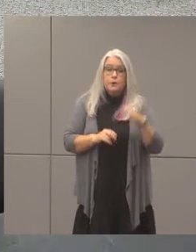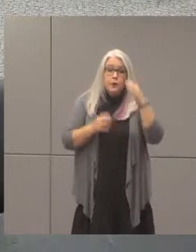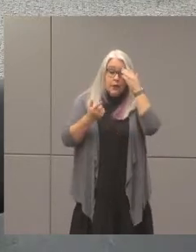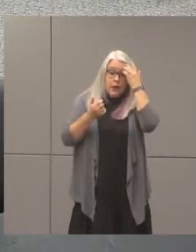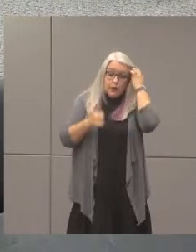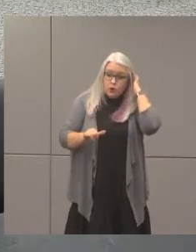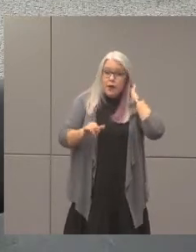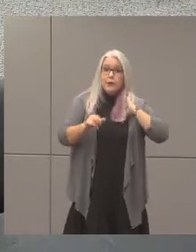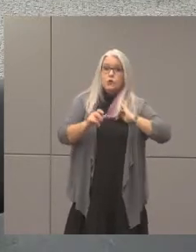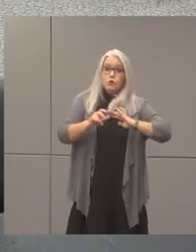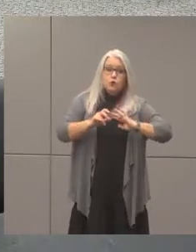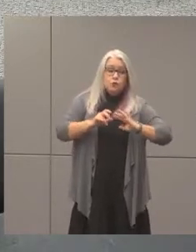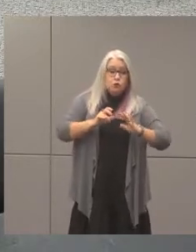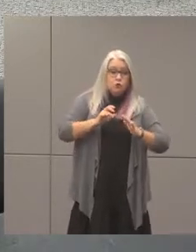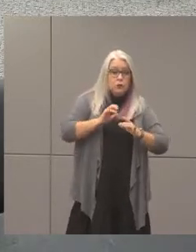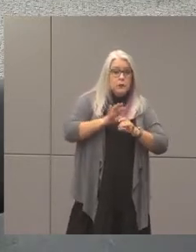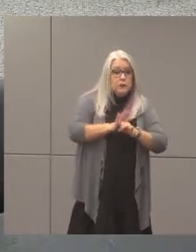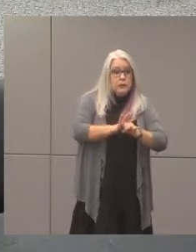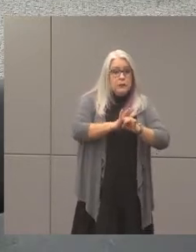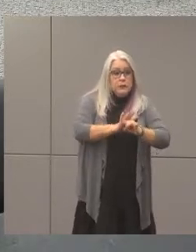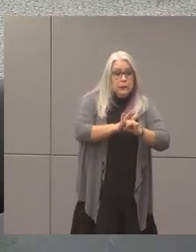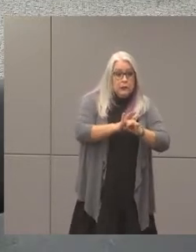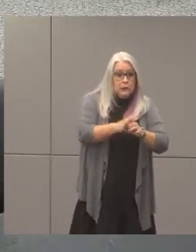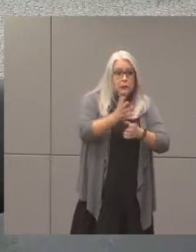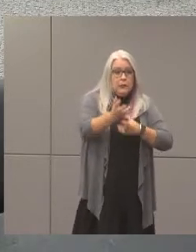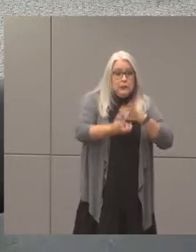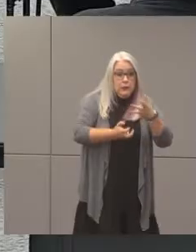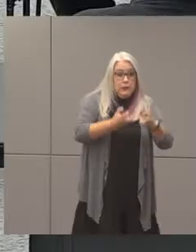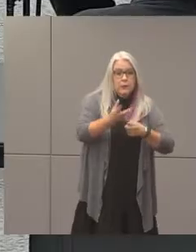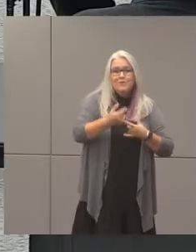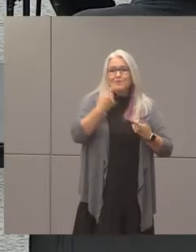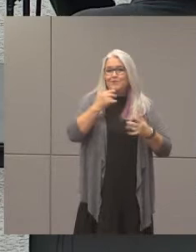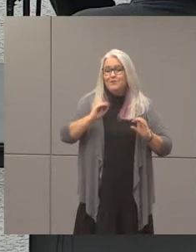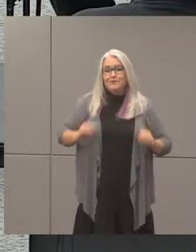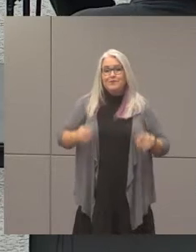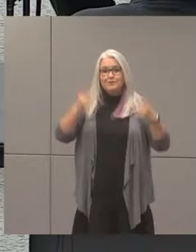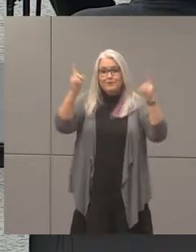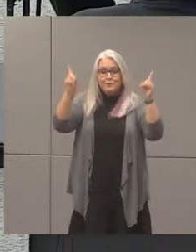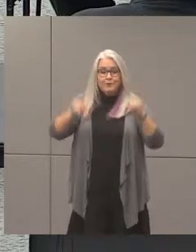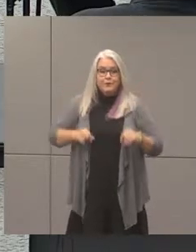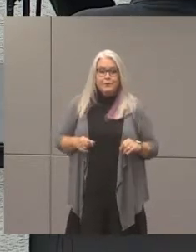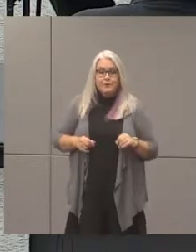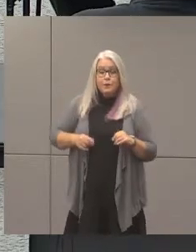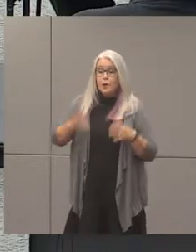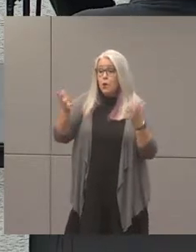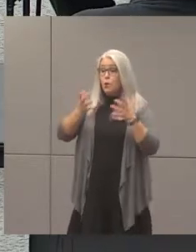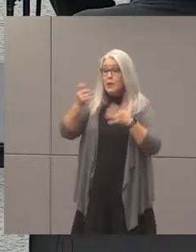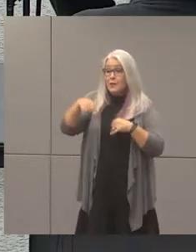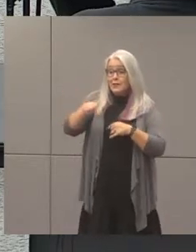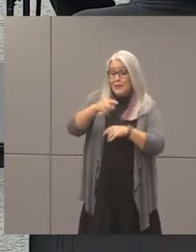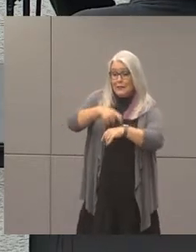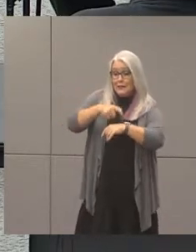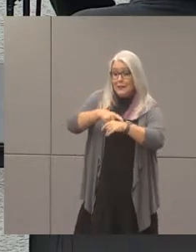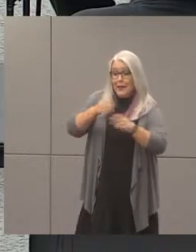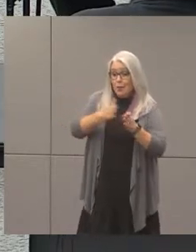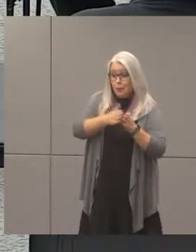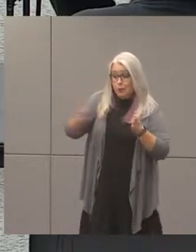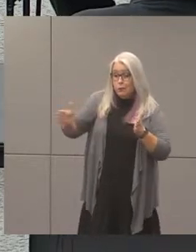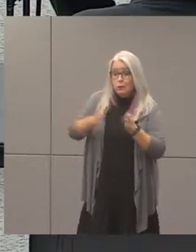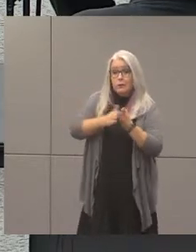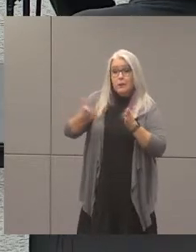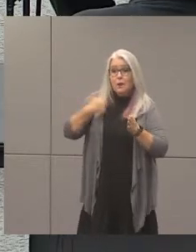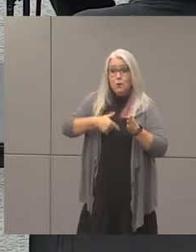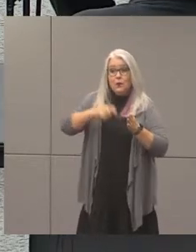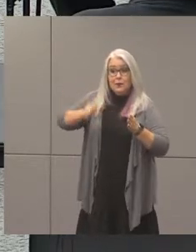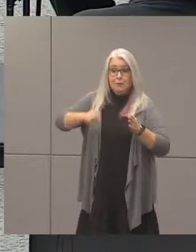press as much as I could, and I saw that I was getting nowhere. Well, what's the timeline on, that we have to get back